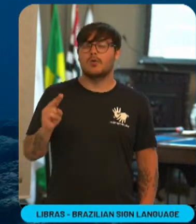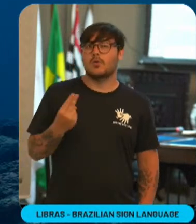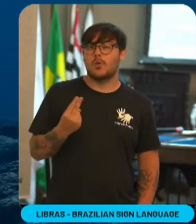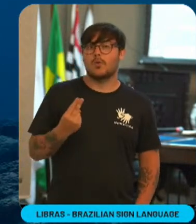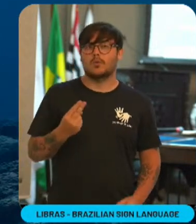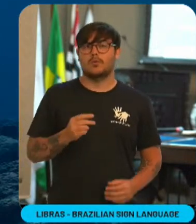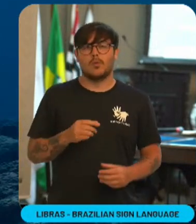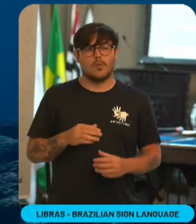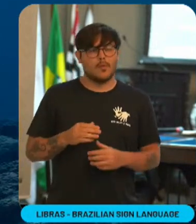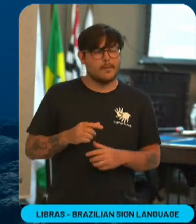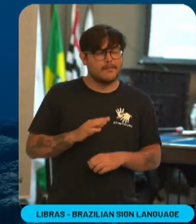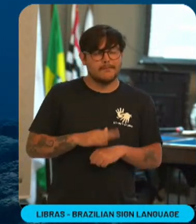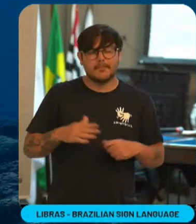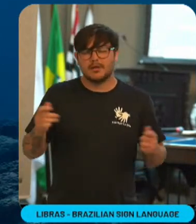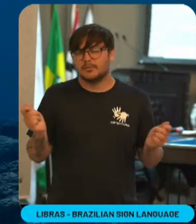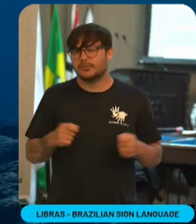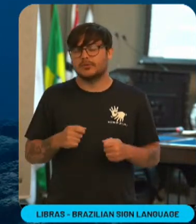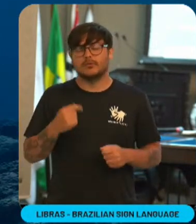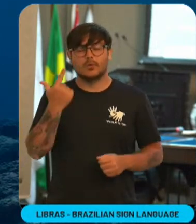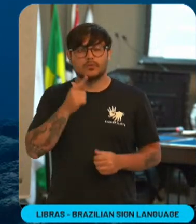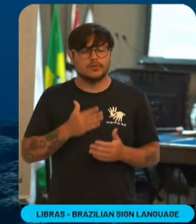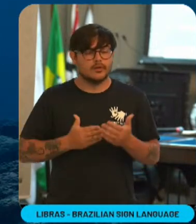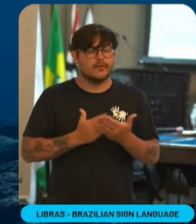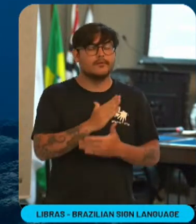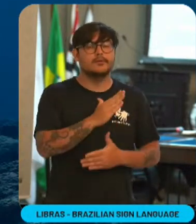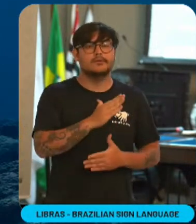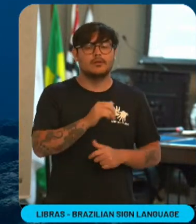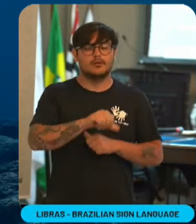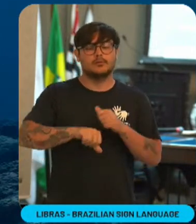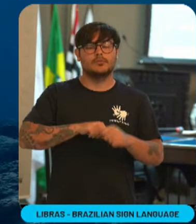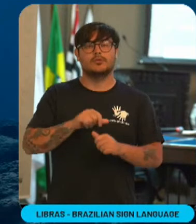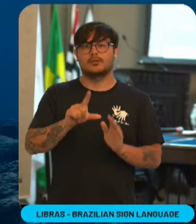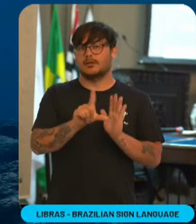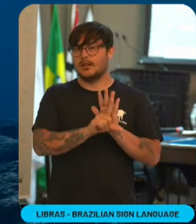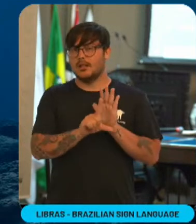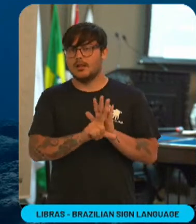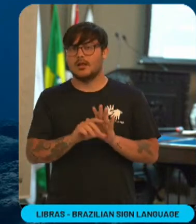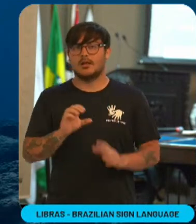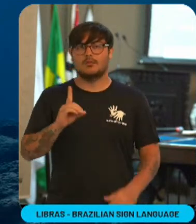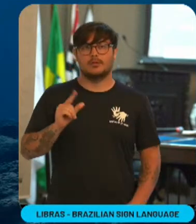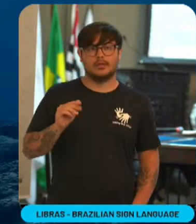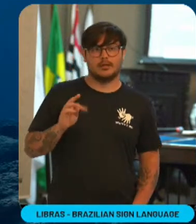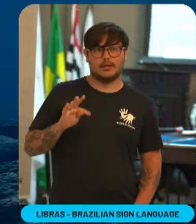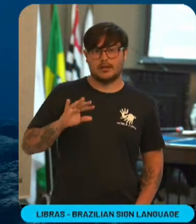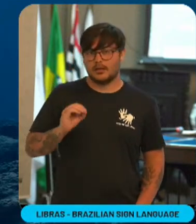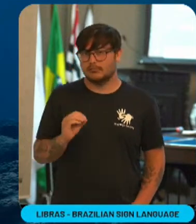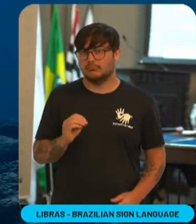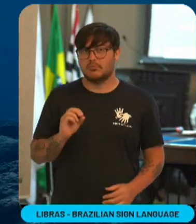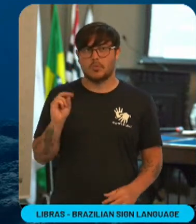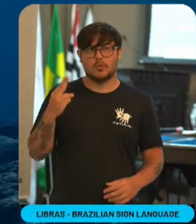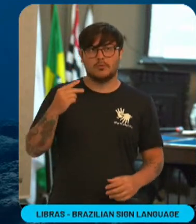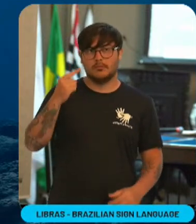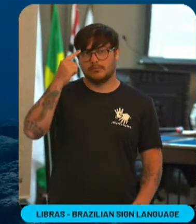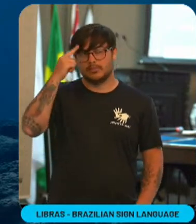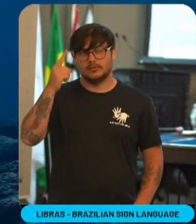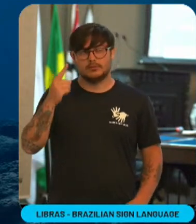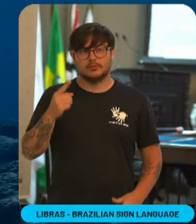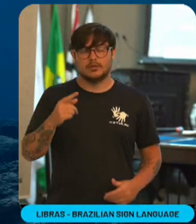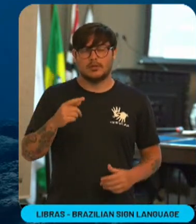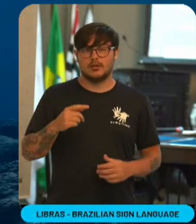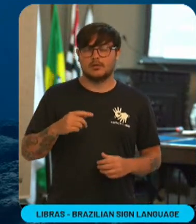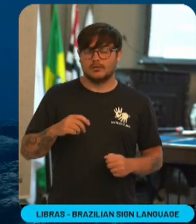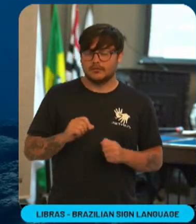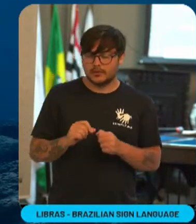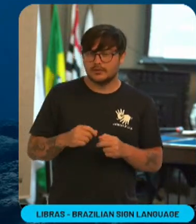that and have an understanding of all these sectors and transform this into a law, into